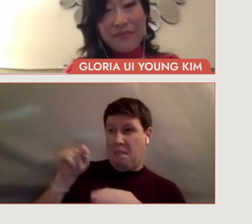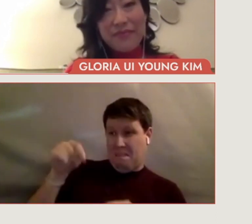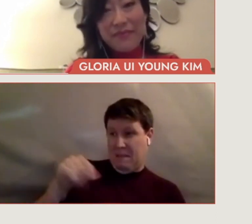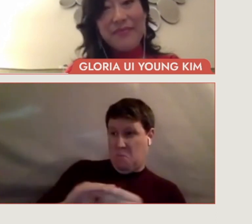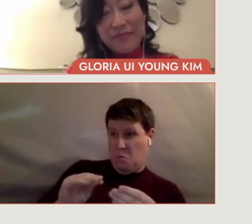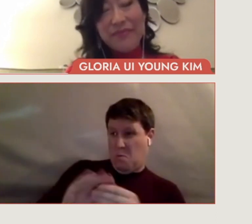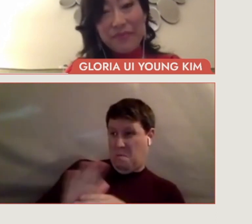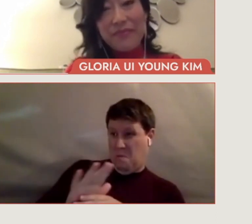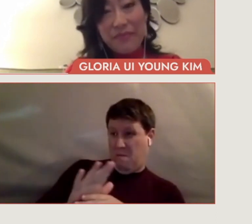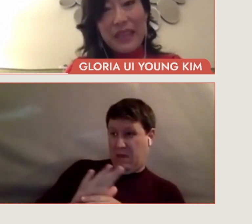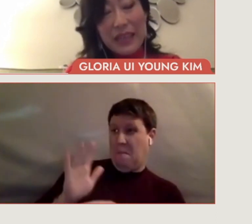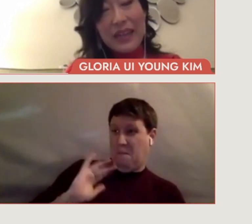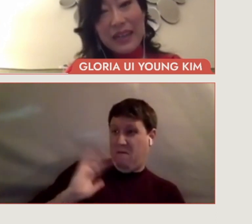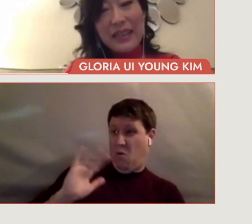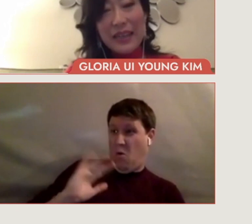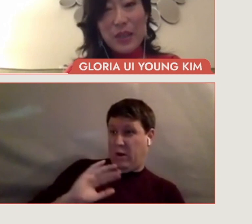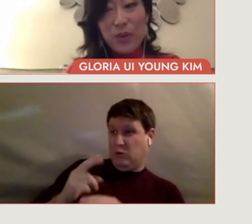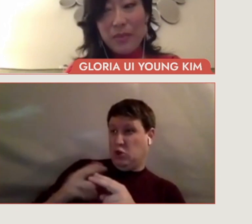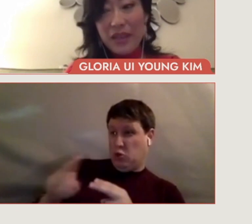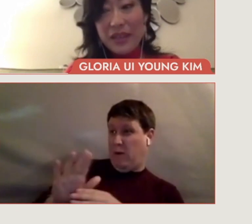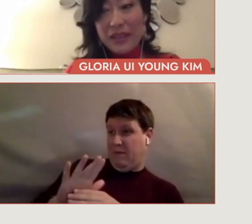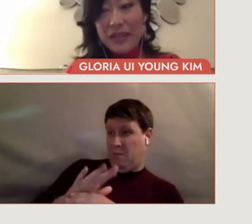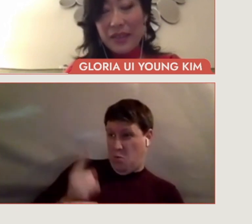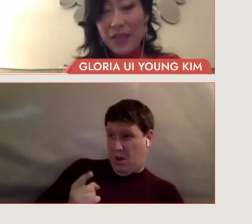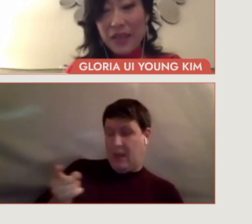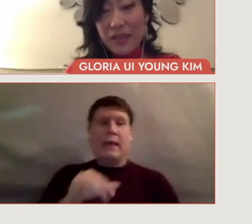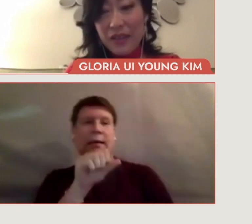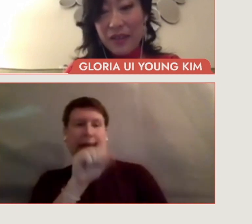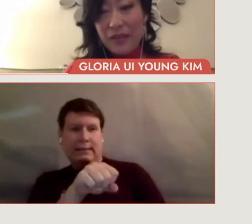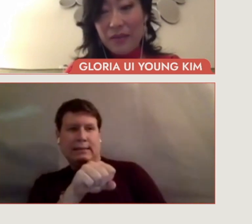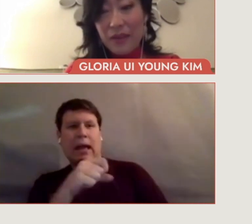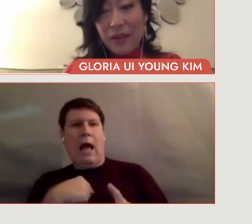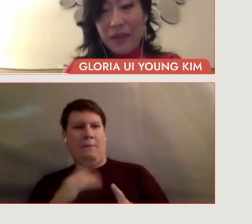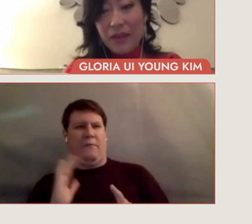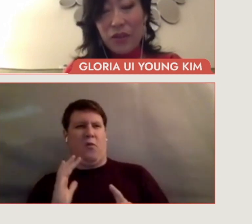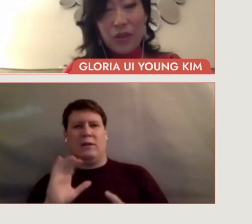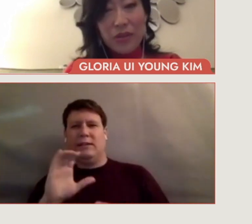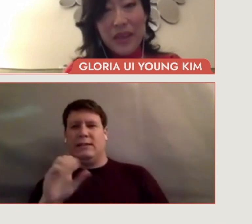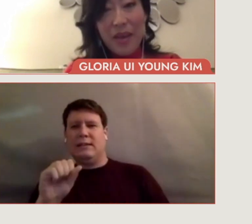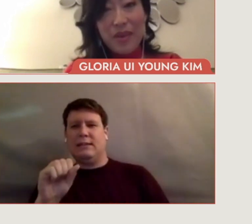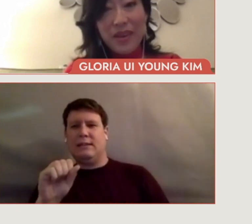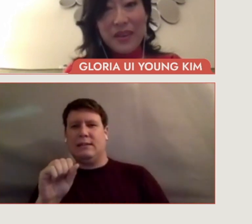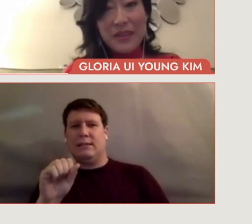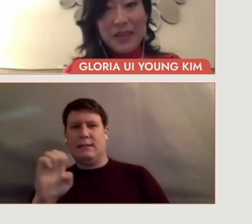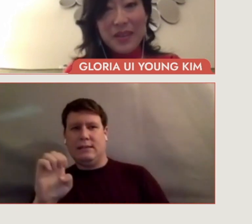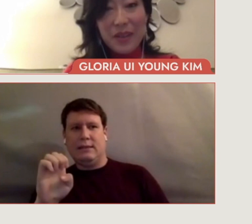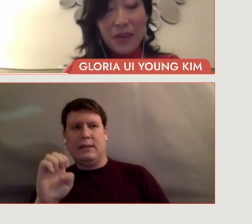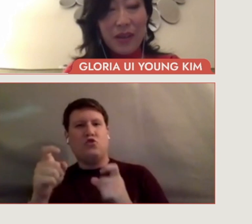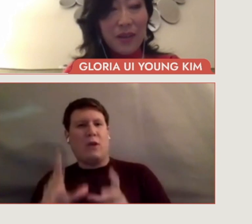maybe this should be expanded into a feature? Yeah. So, I mean, I did the CFC, director's lab,